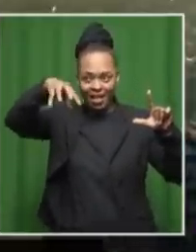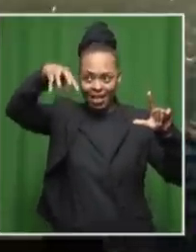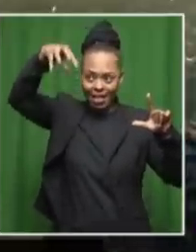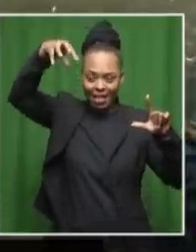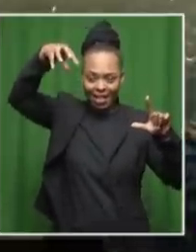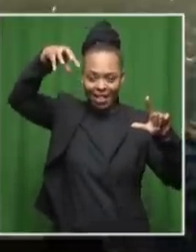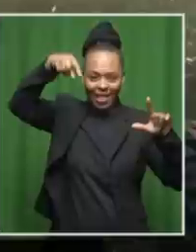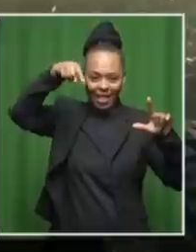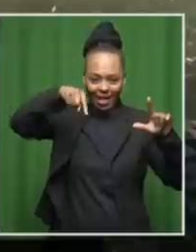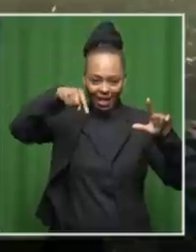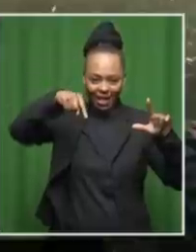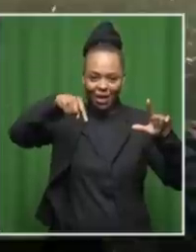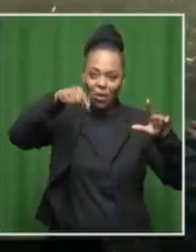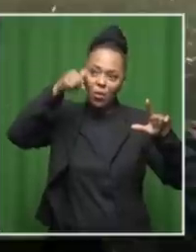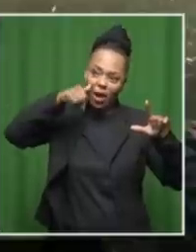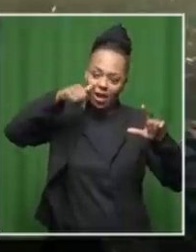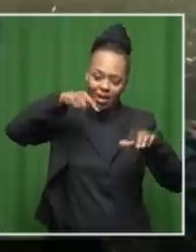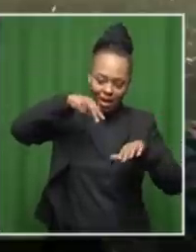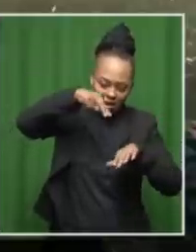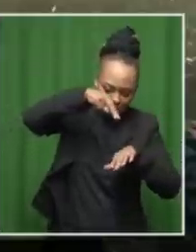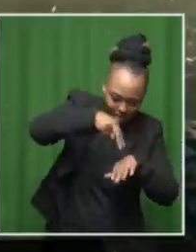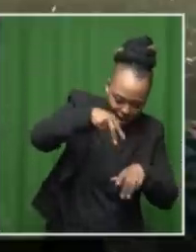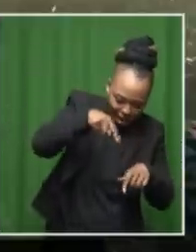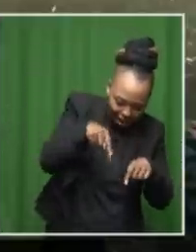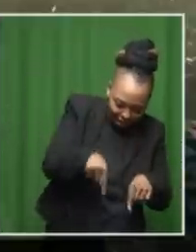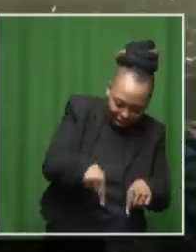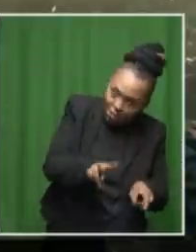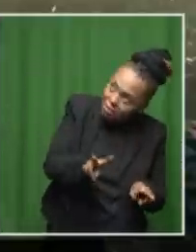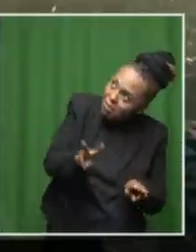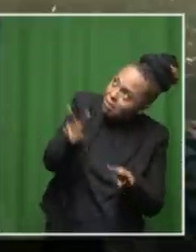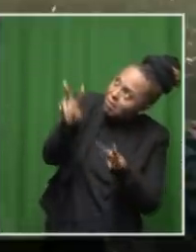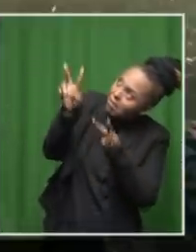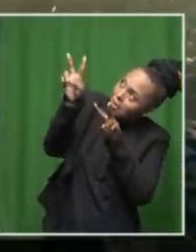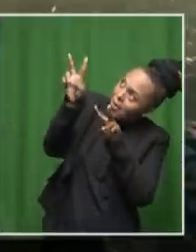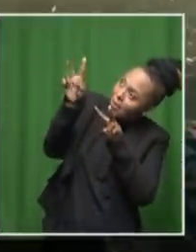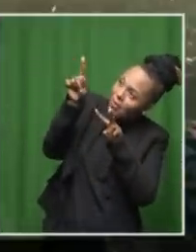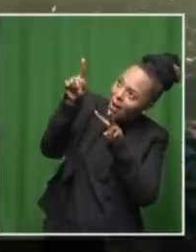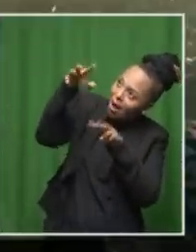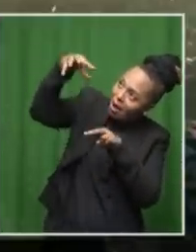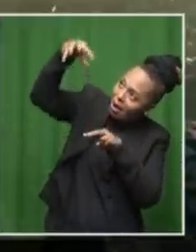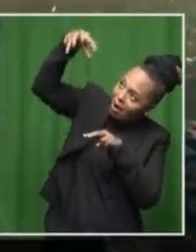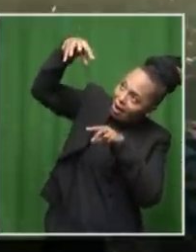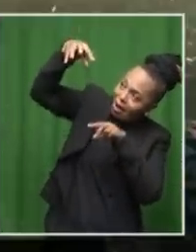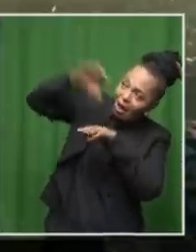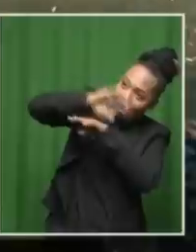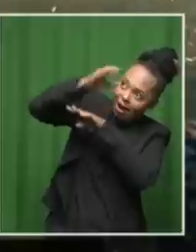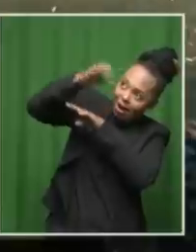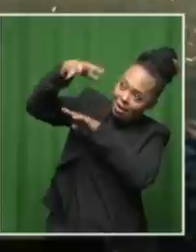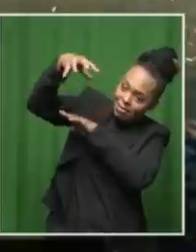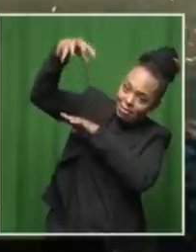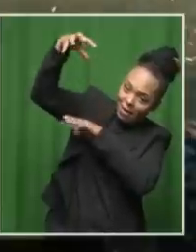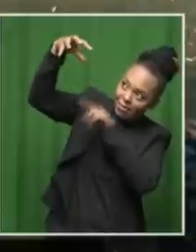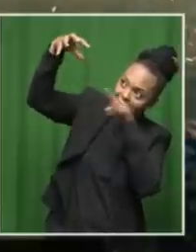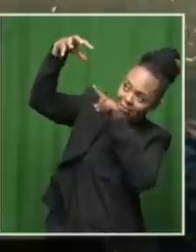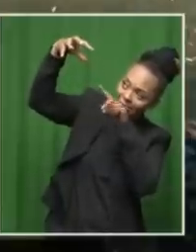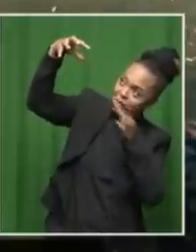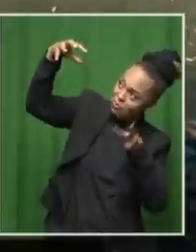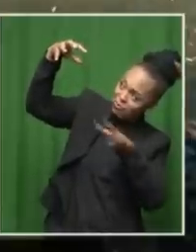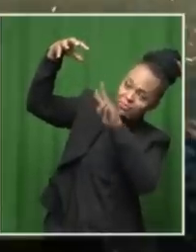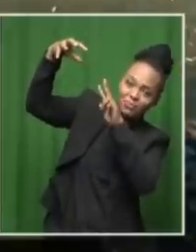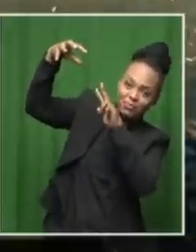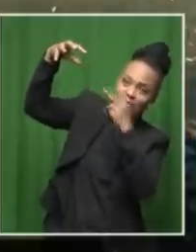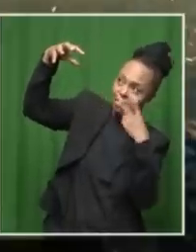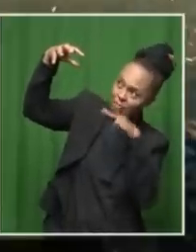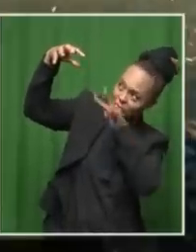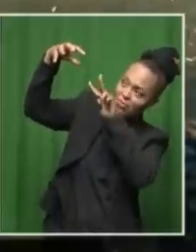surreal, because when you're down, you always look up. And now we're looking down on it just to show how high up we are. But of course, a bit of